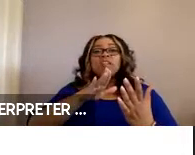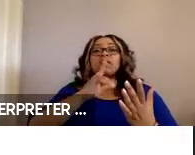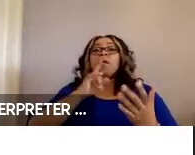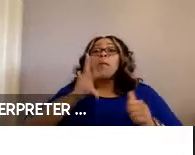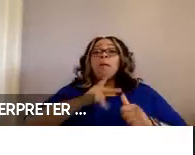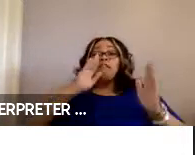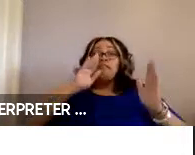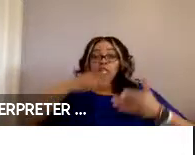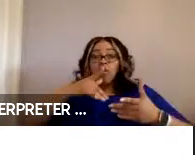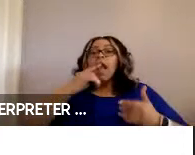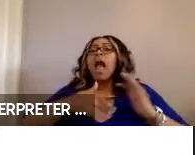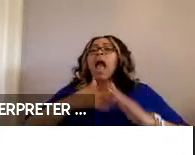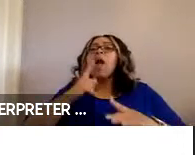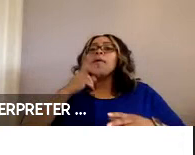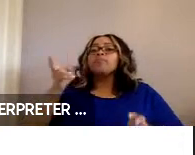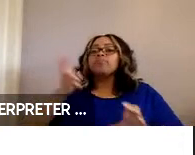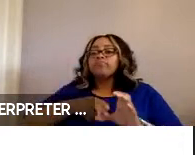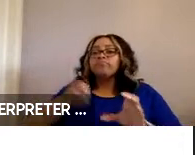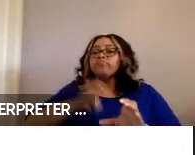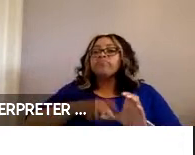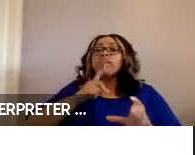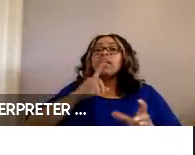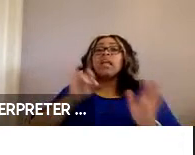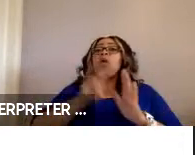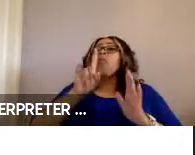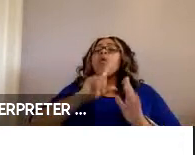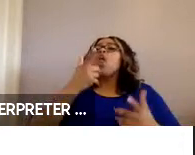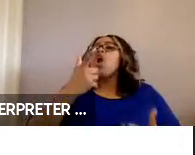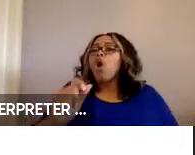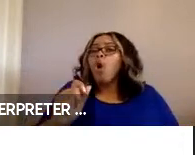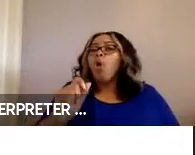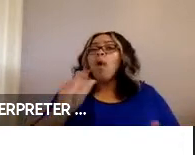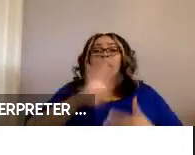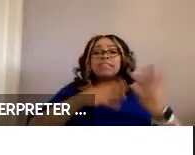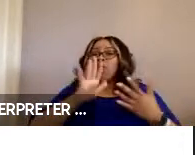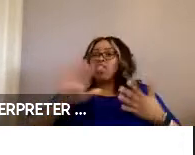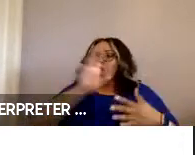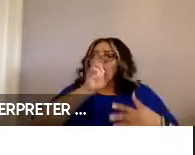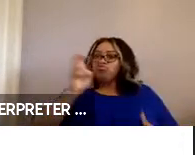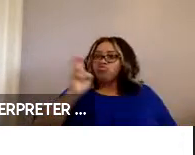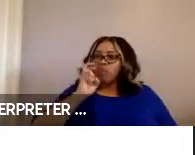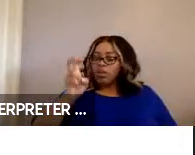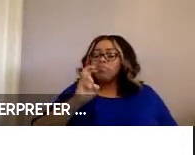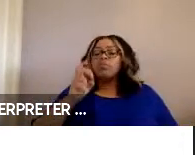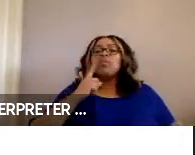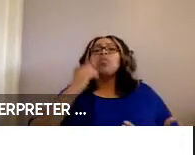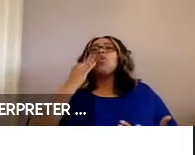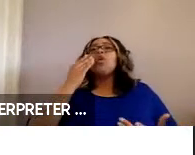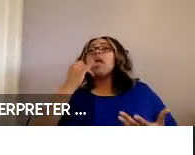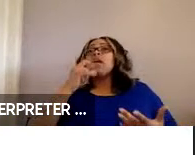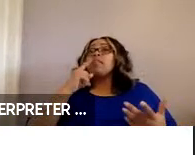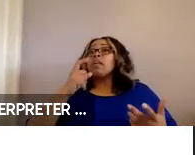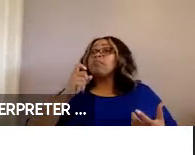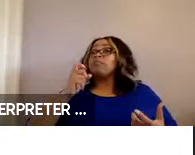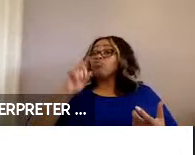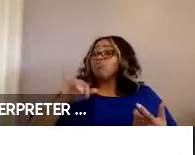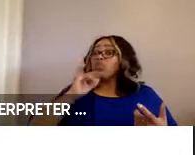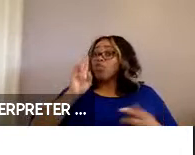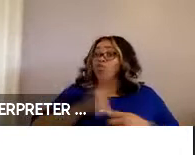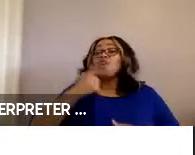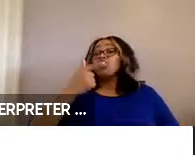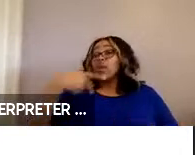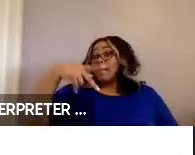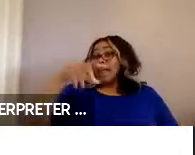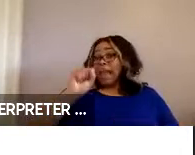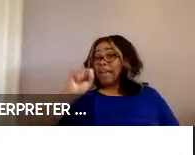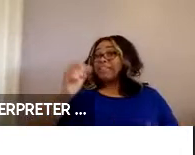focused on how passengers were supposed to indicate their destination and schedule their trip. They wanted to know if they would be able to do so using the